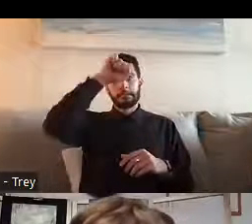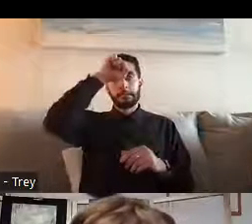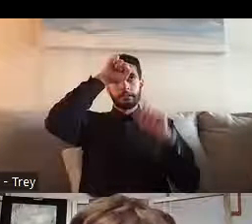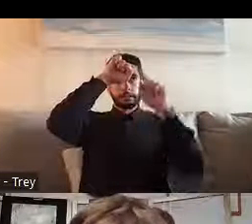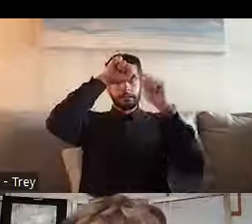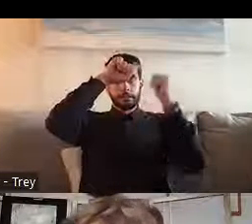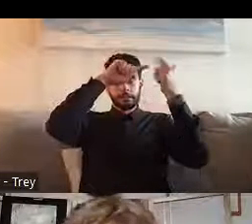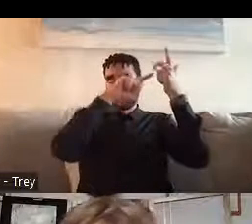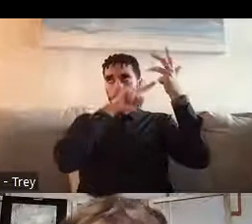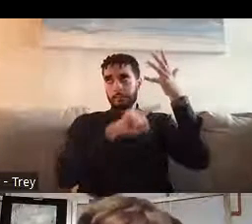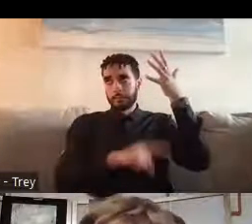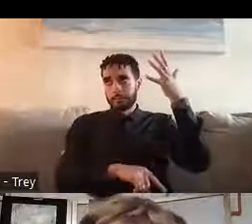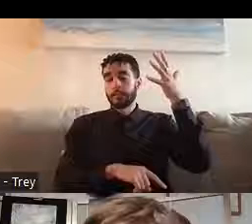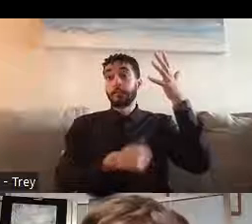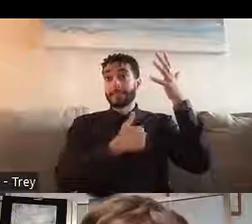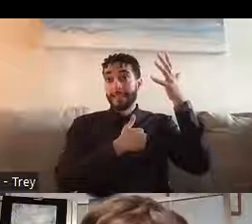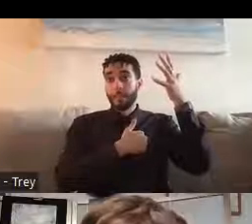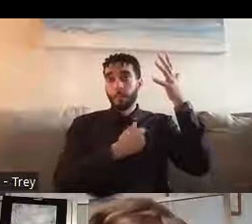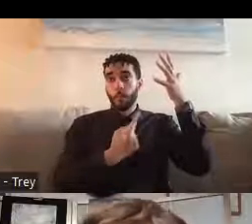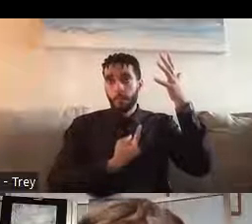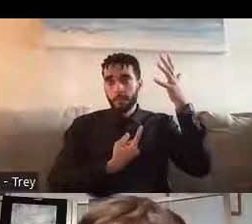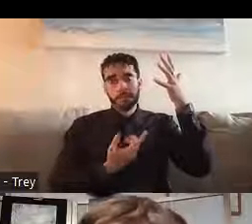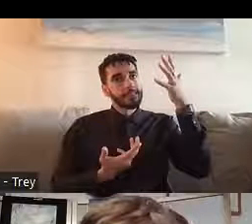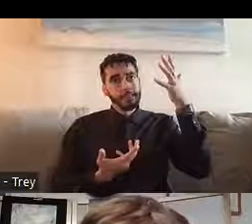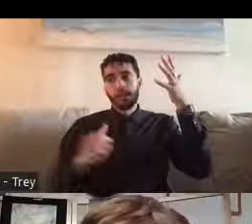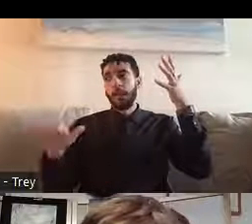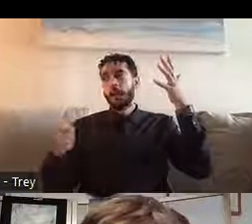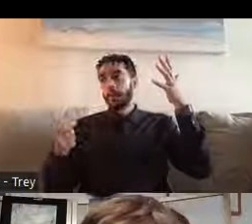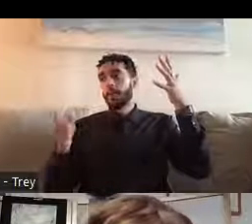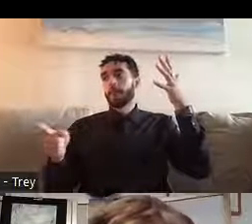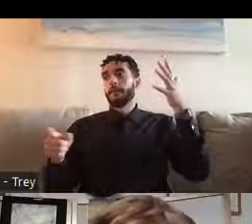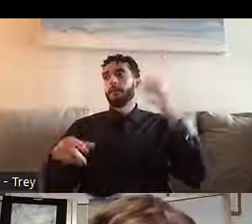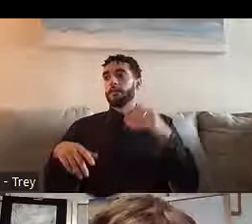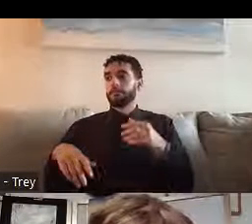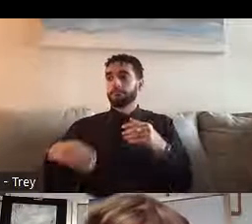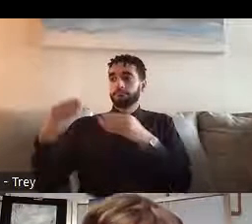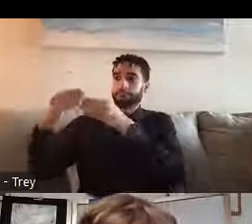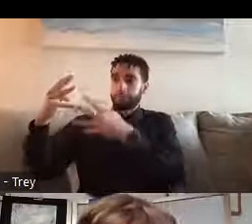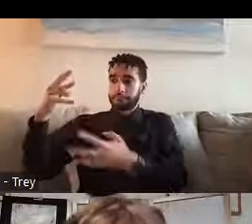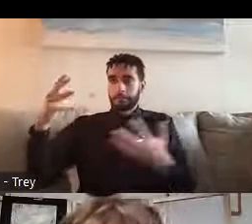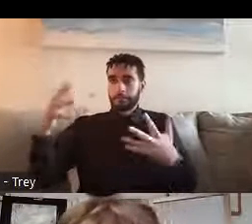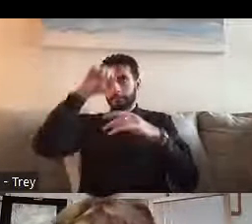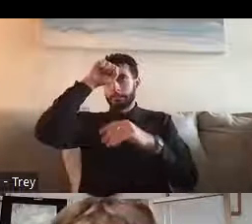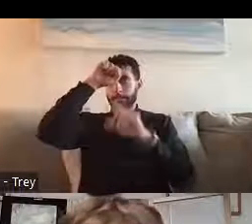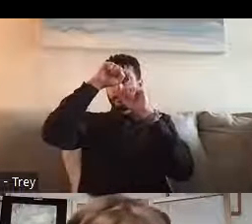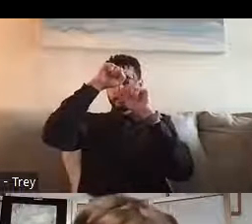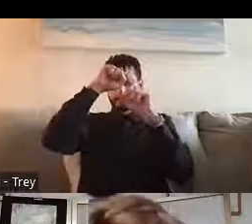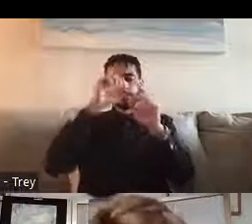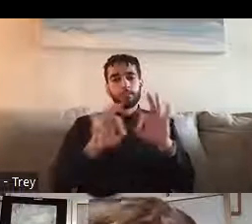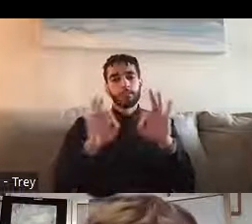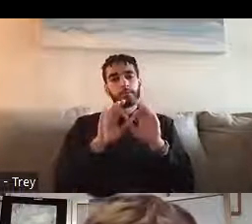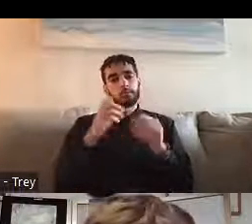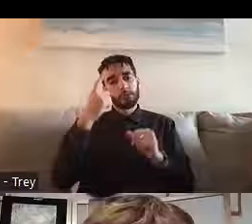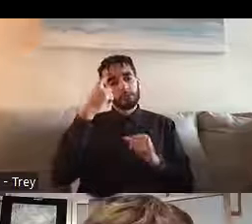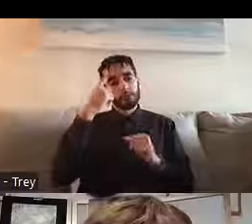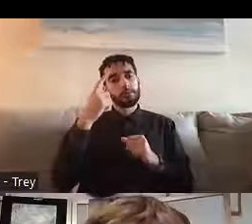and medicines and so forth, but they have to remember their loved ones as well. So for some caregivers, this improves